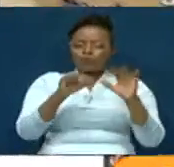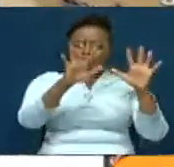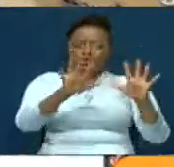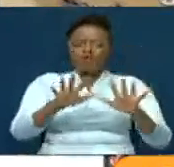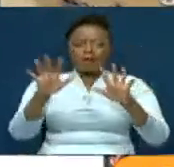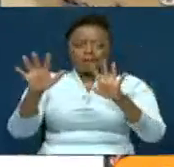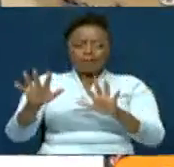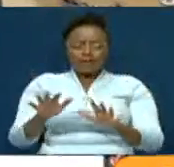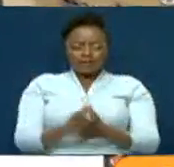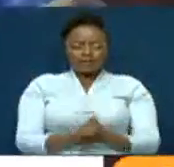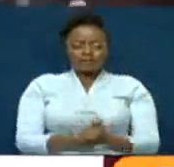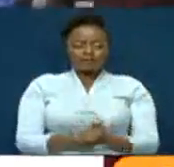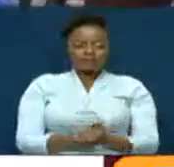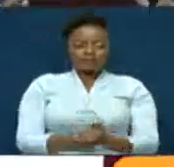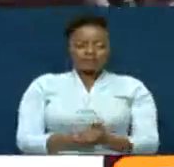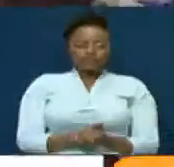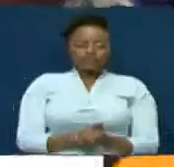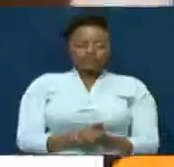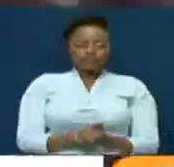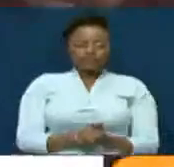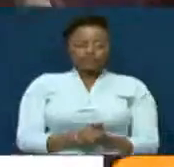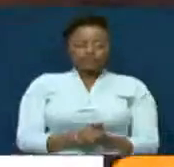campaign.